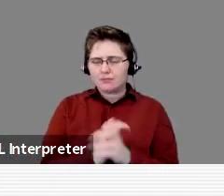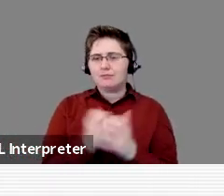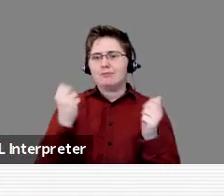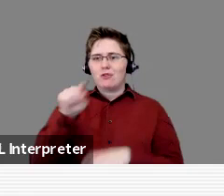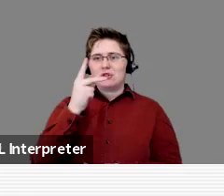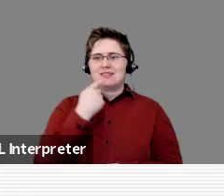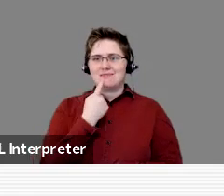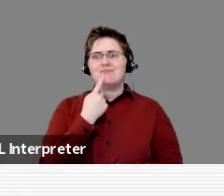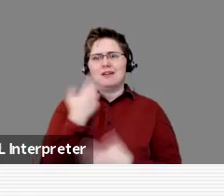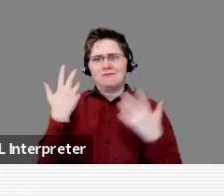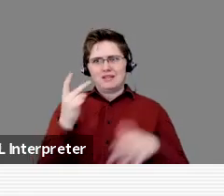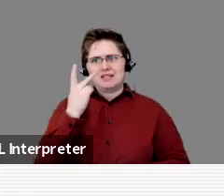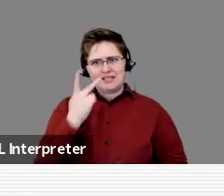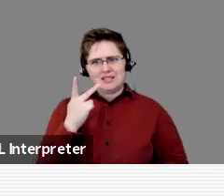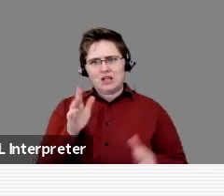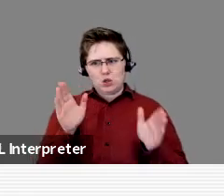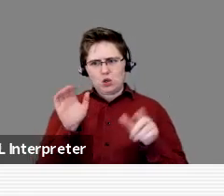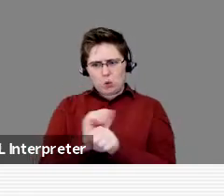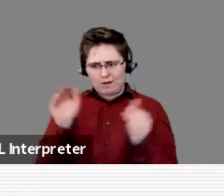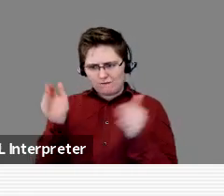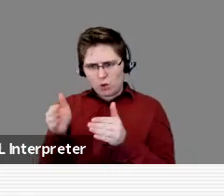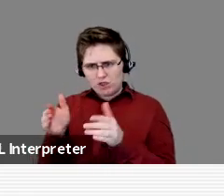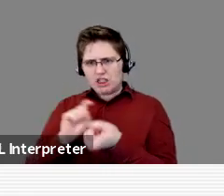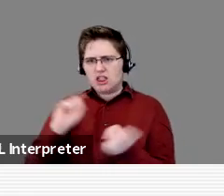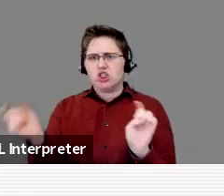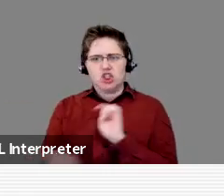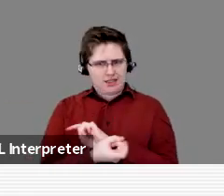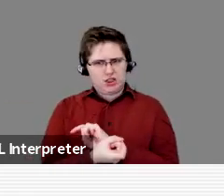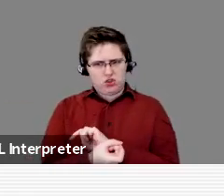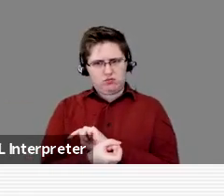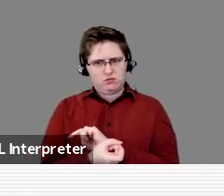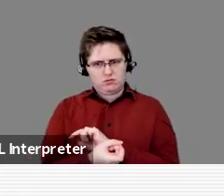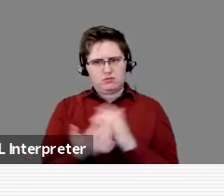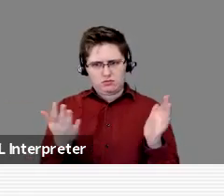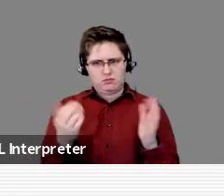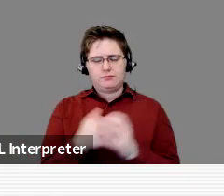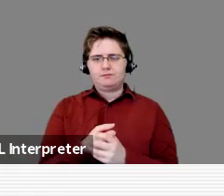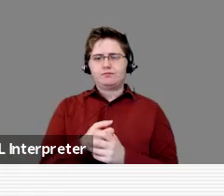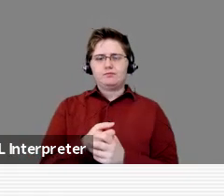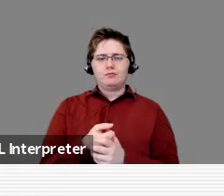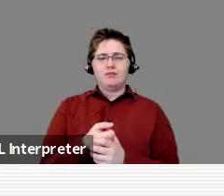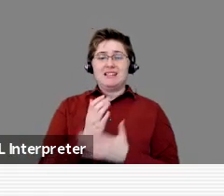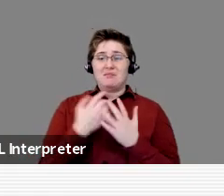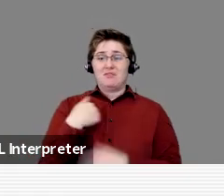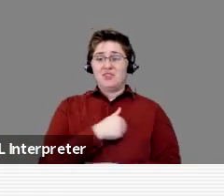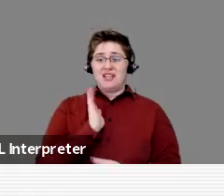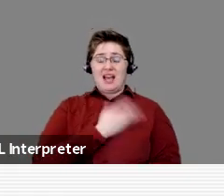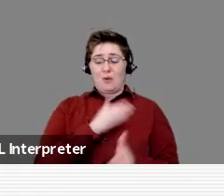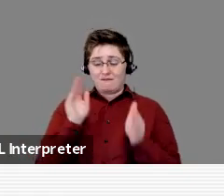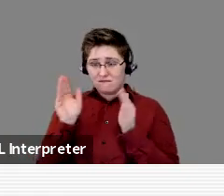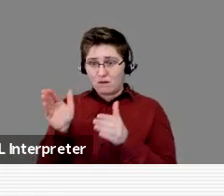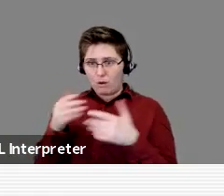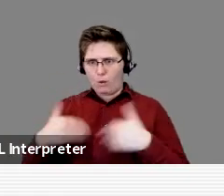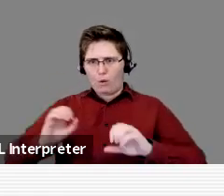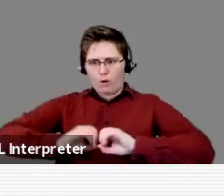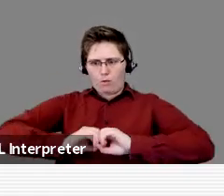already seeing that your focus in your job has changed. For some of us, our focus has just been